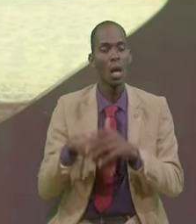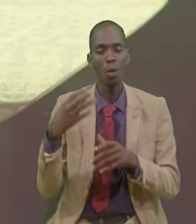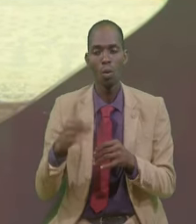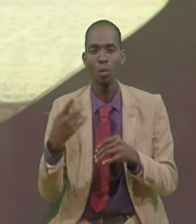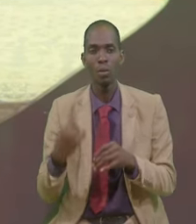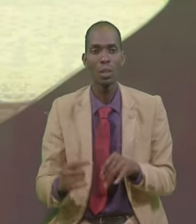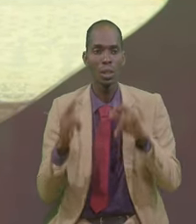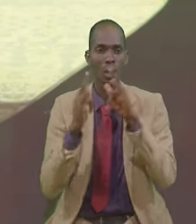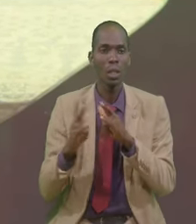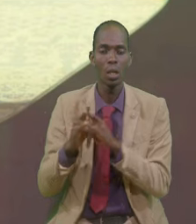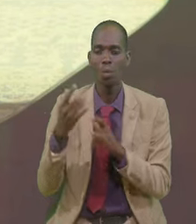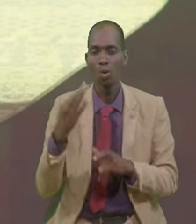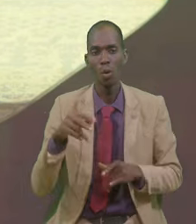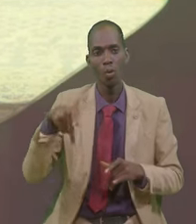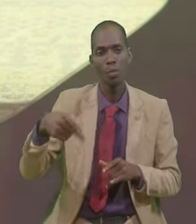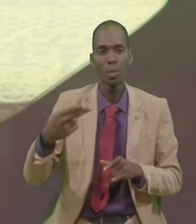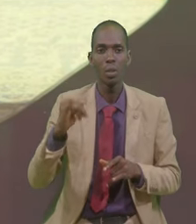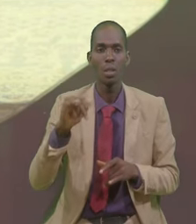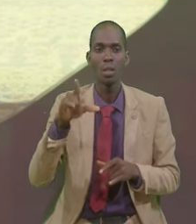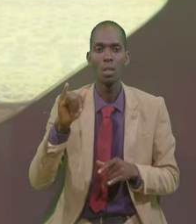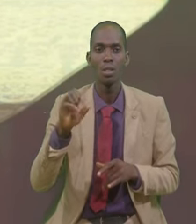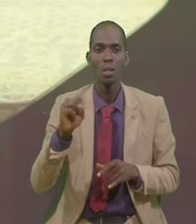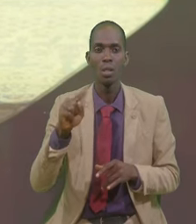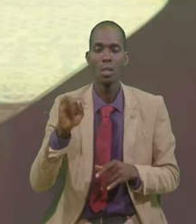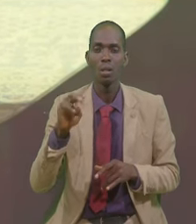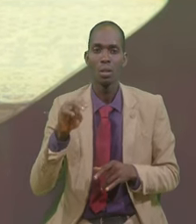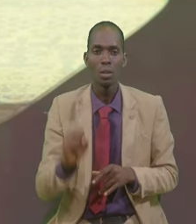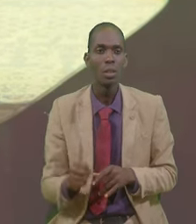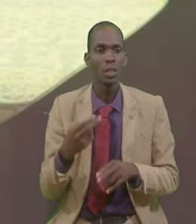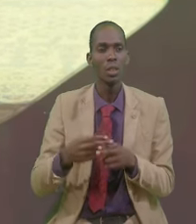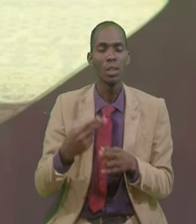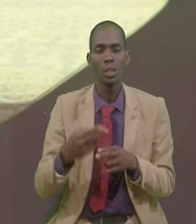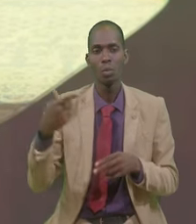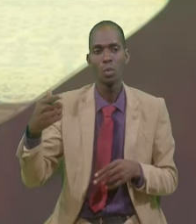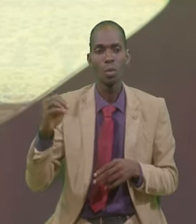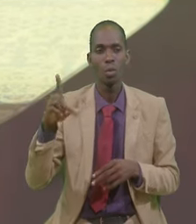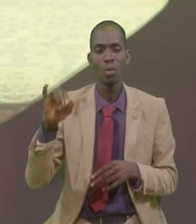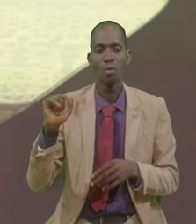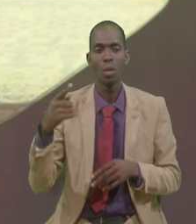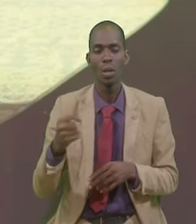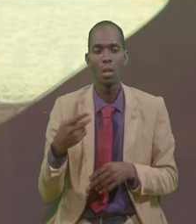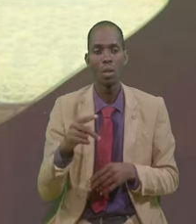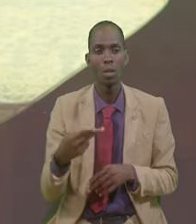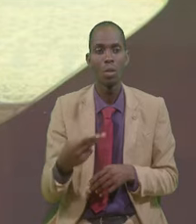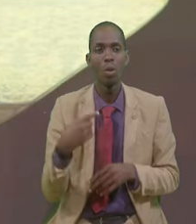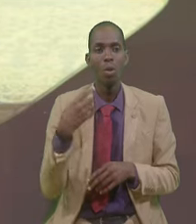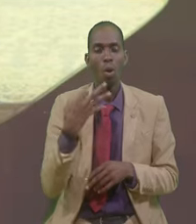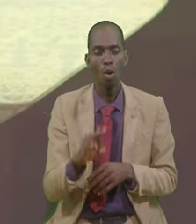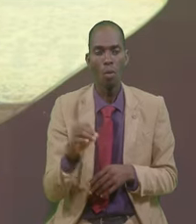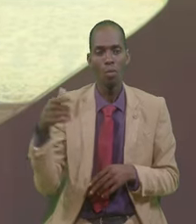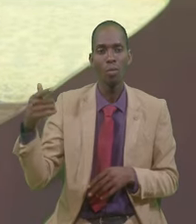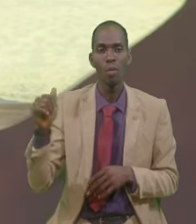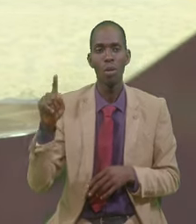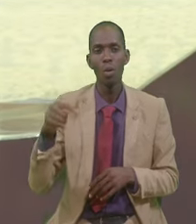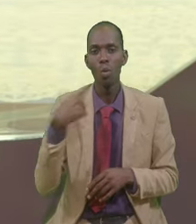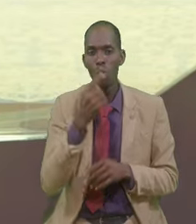the Philistines named Goliath. Of Gaz, whose height was 6 cubits and